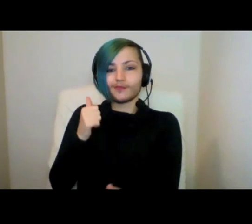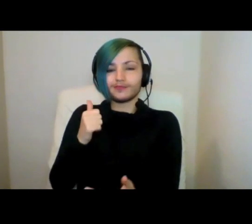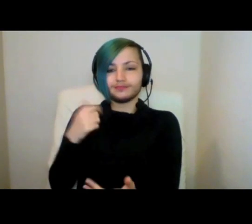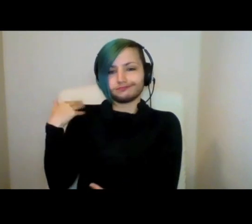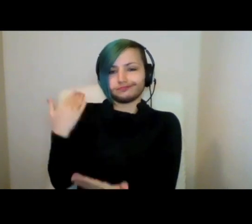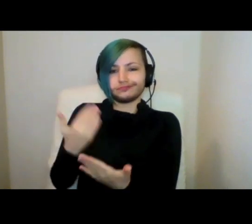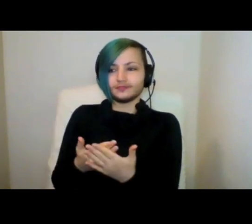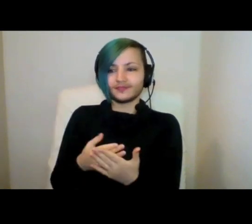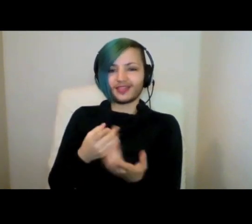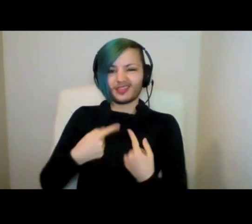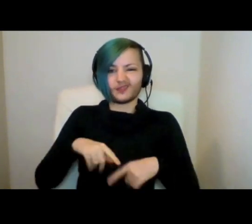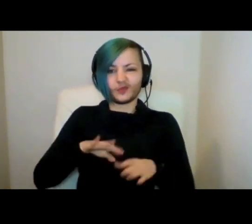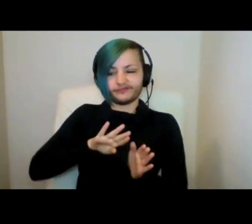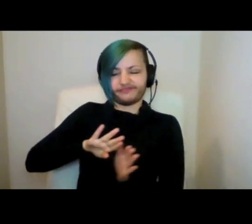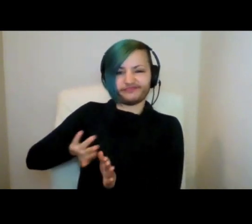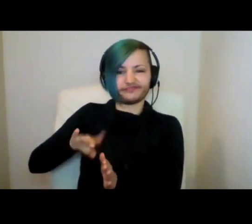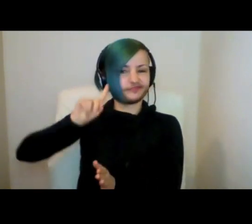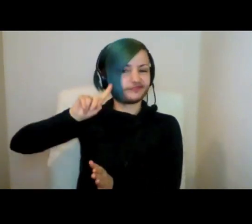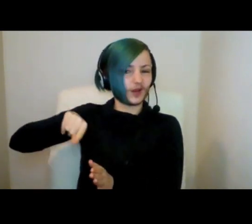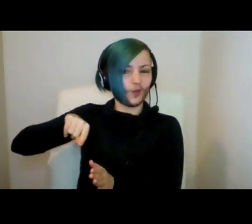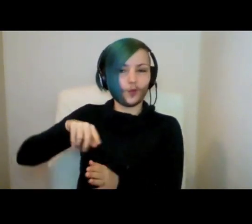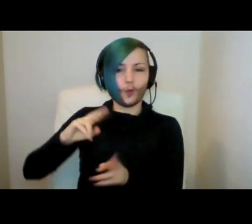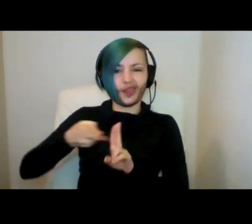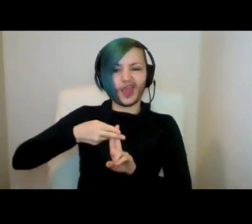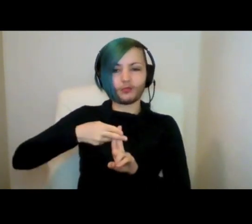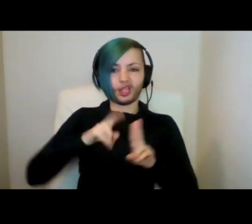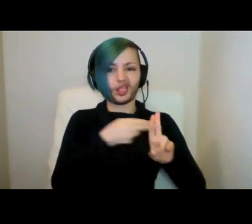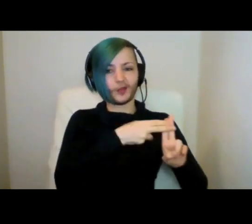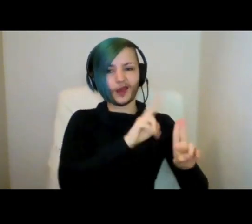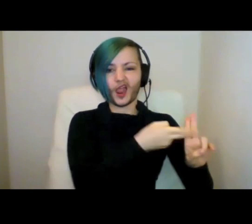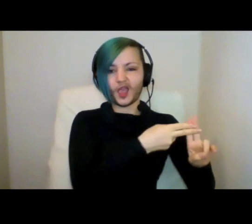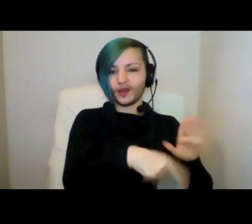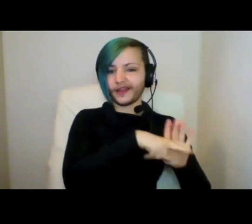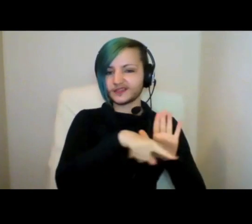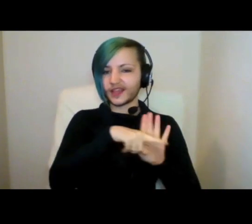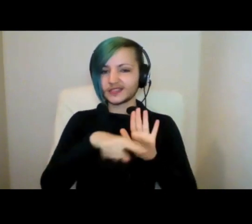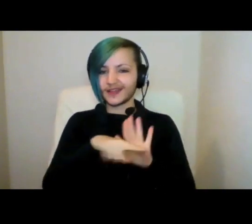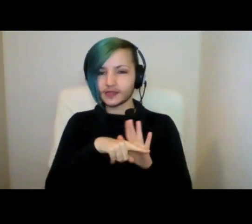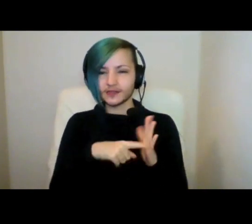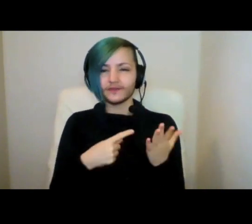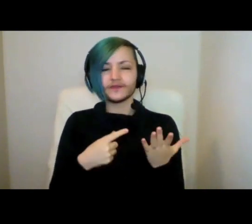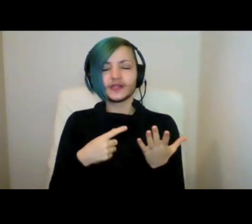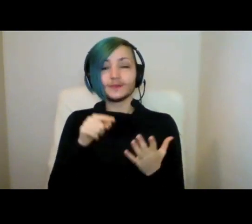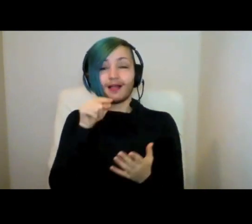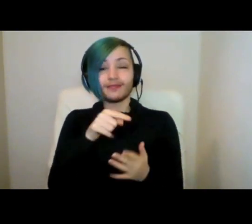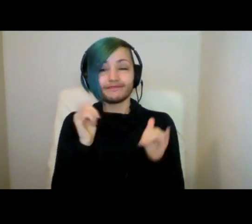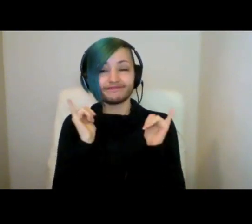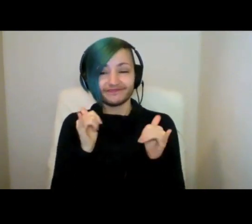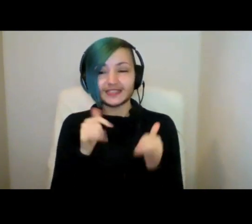moved around and sort of given lots of labels, it was the first time that Nina was able to